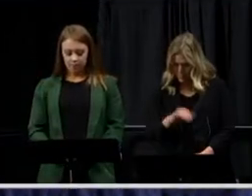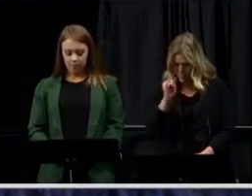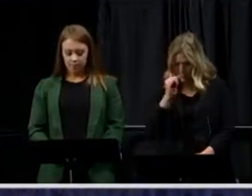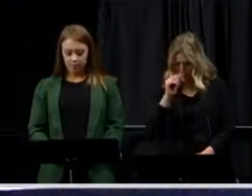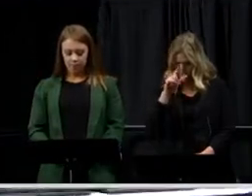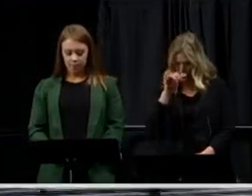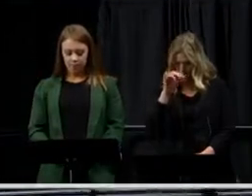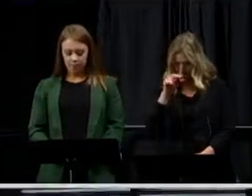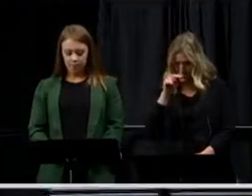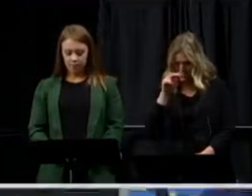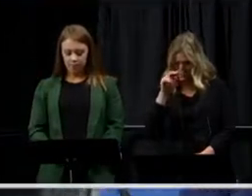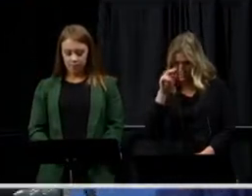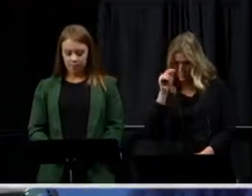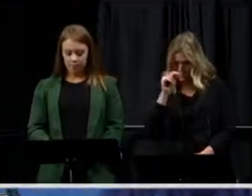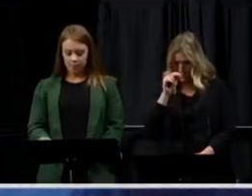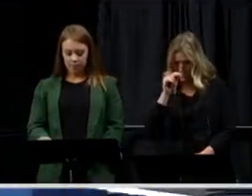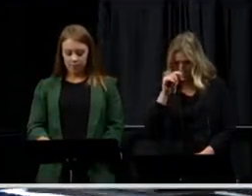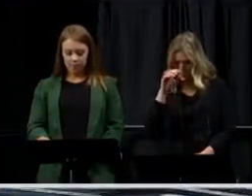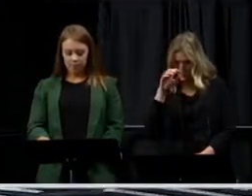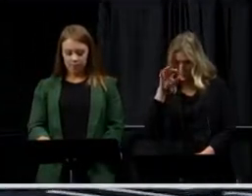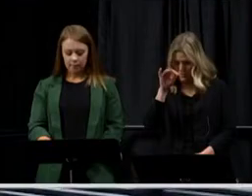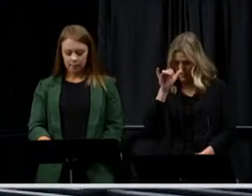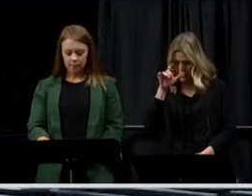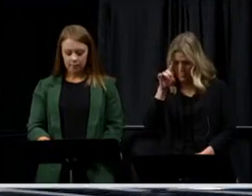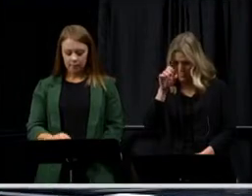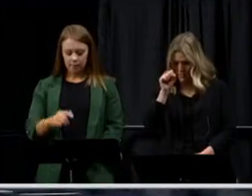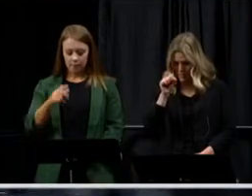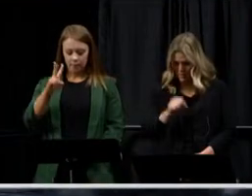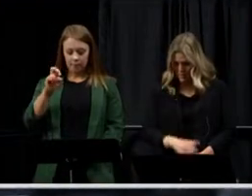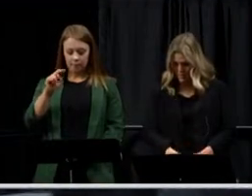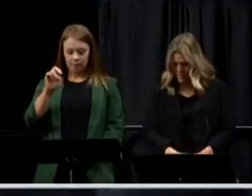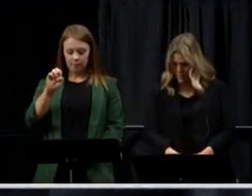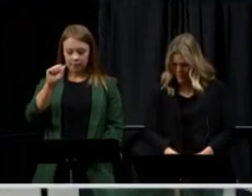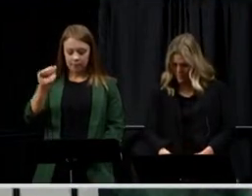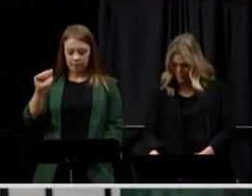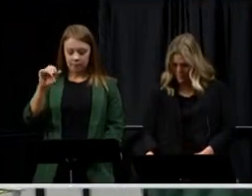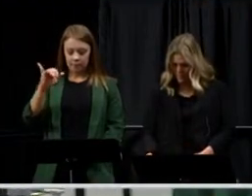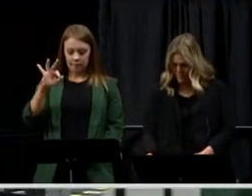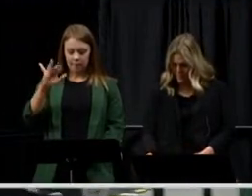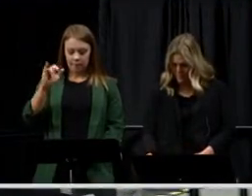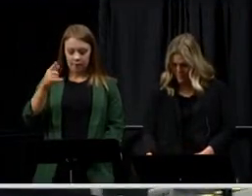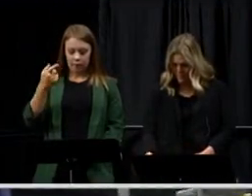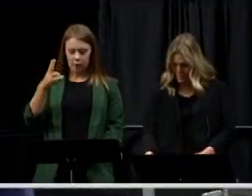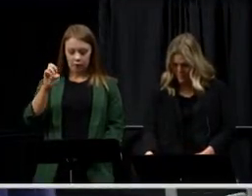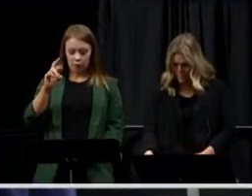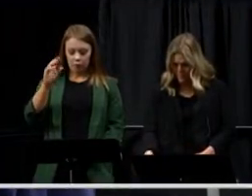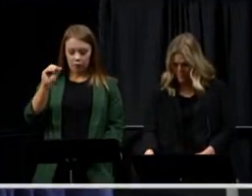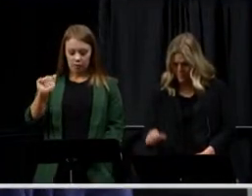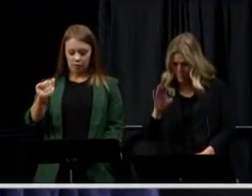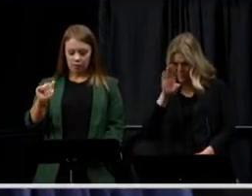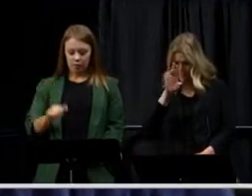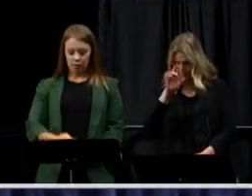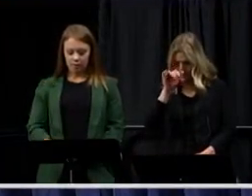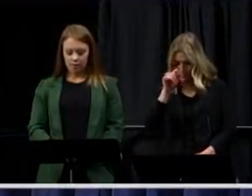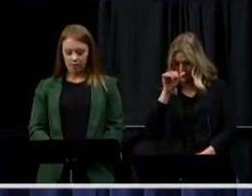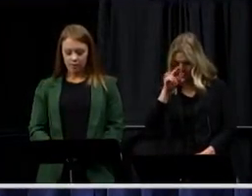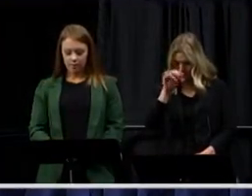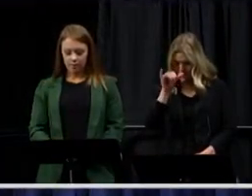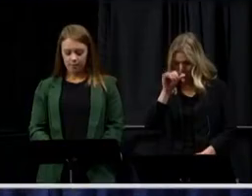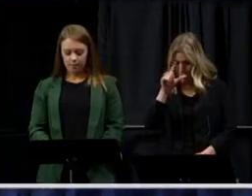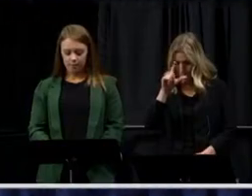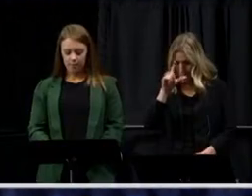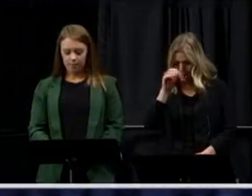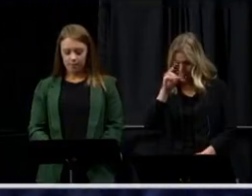Jillian Taylor Fields. Vanessa Guadalupe Figueroa. Brittany Lou Kaylee